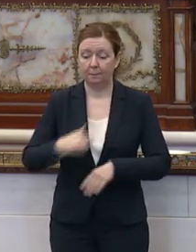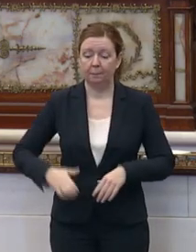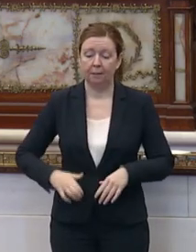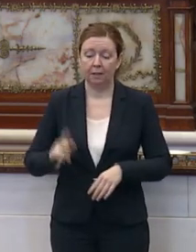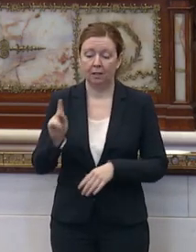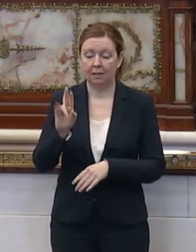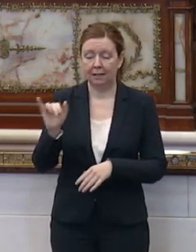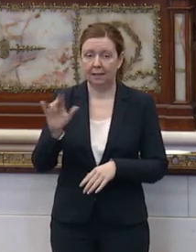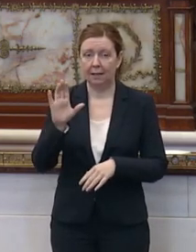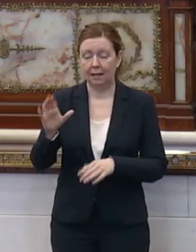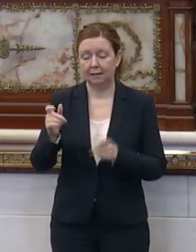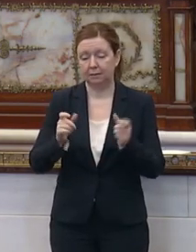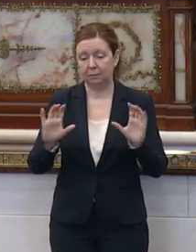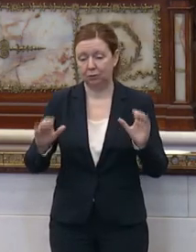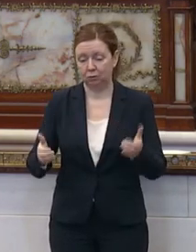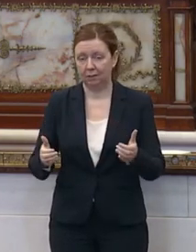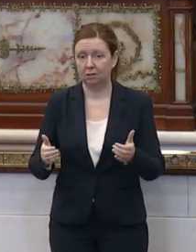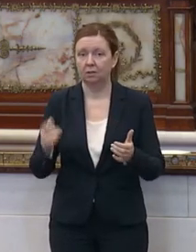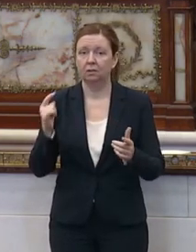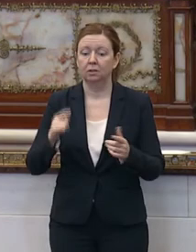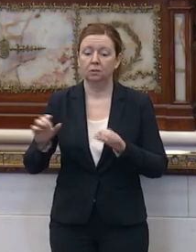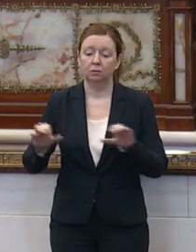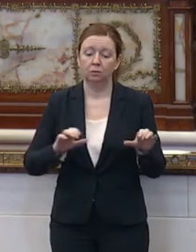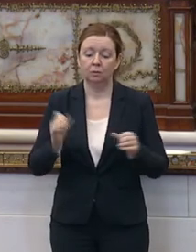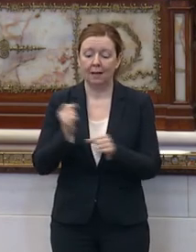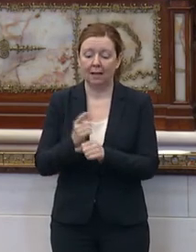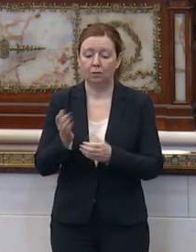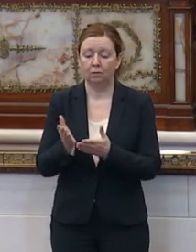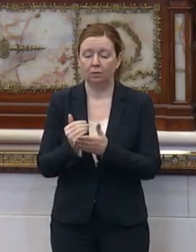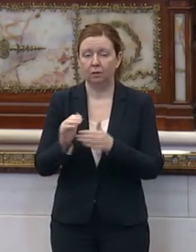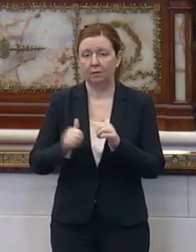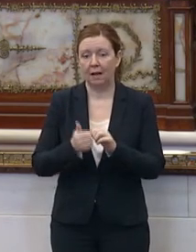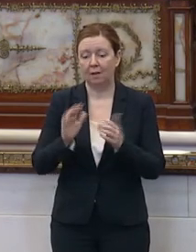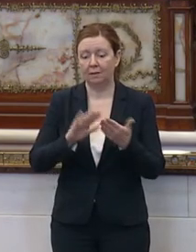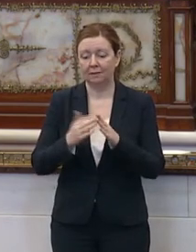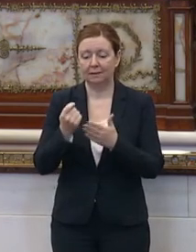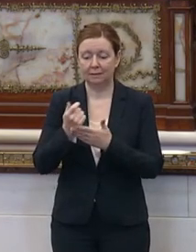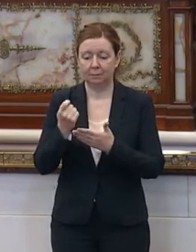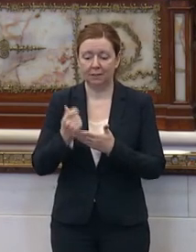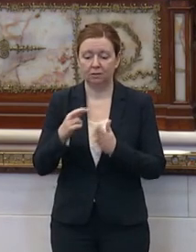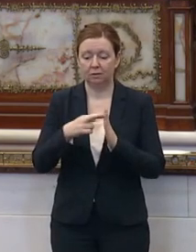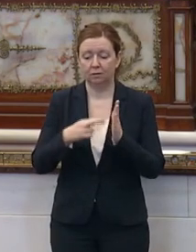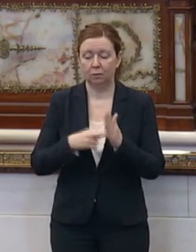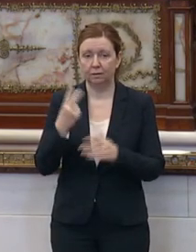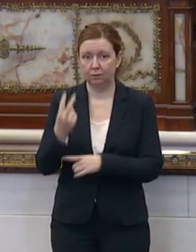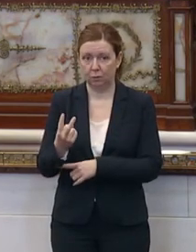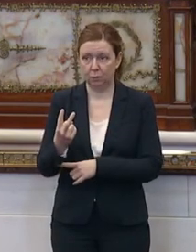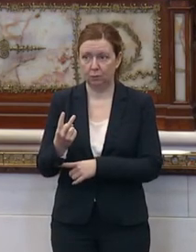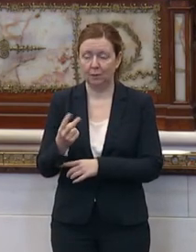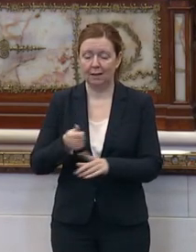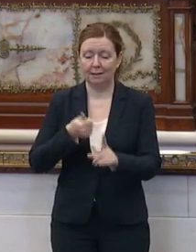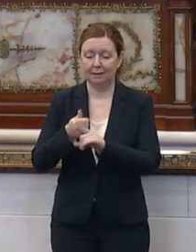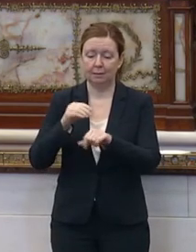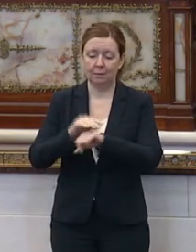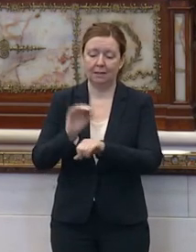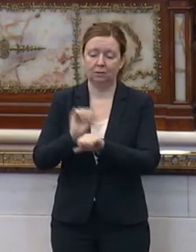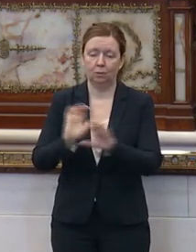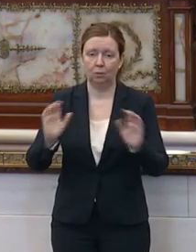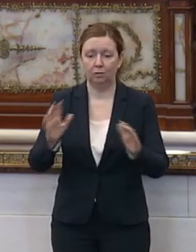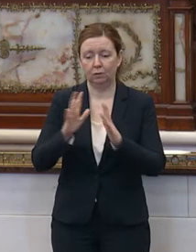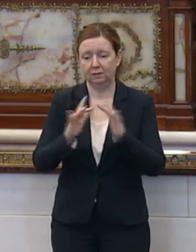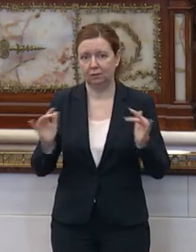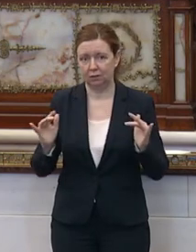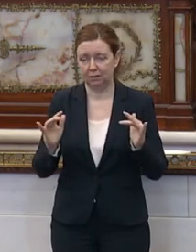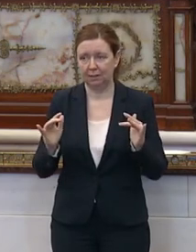James F. Kenney and his administration to conduct an annual review of how the city's elimination of the rule of two has impacted workforce